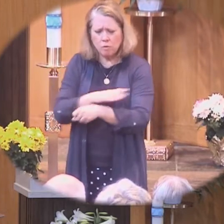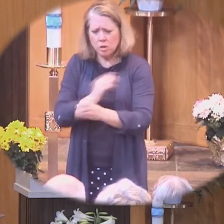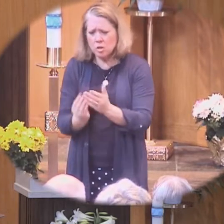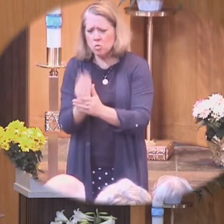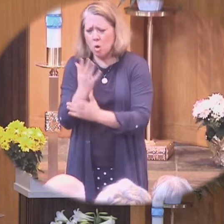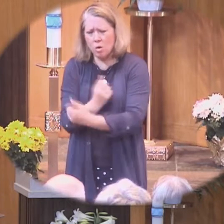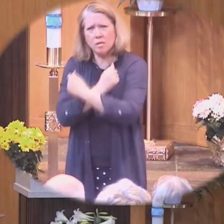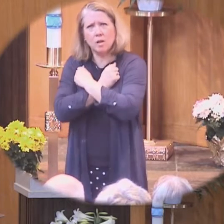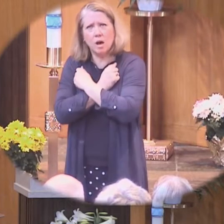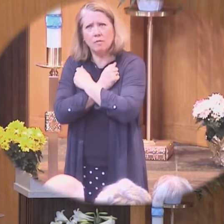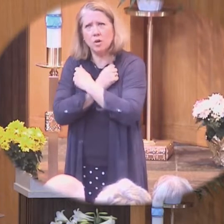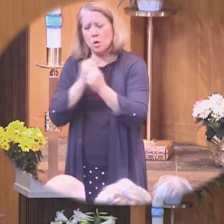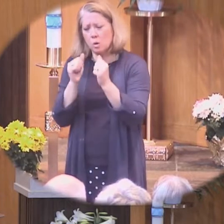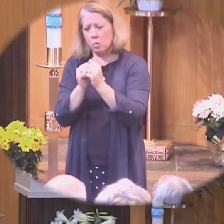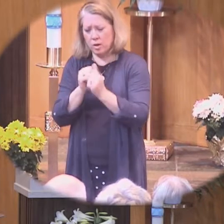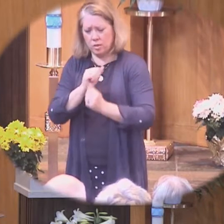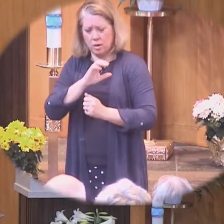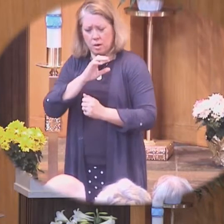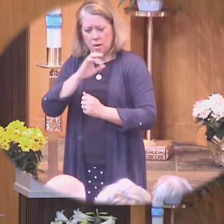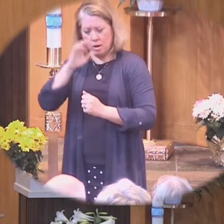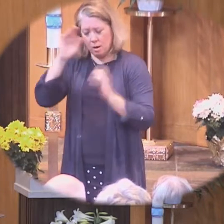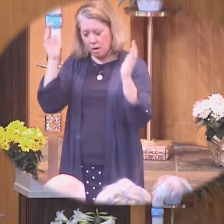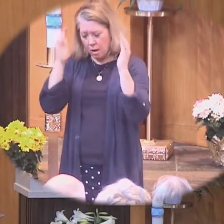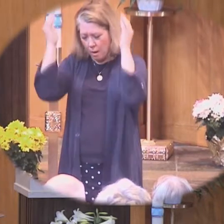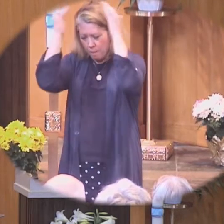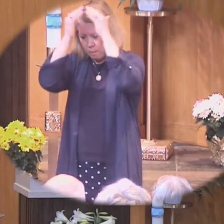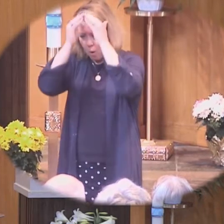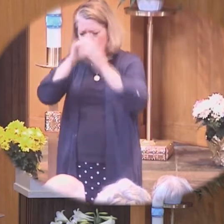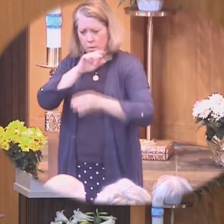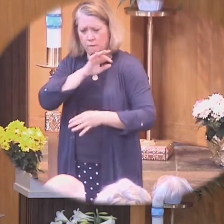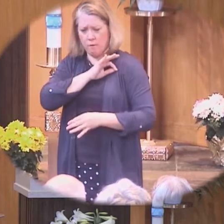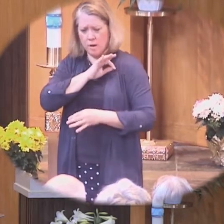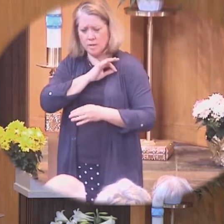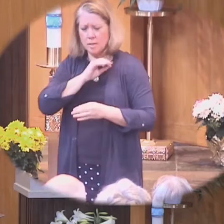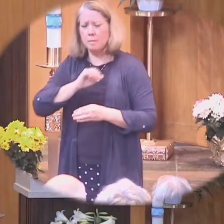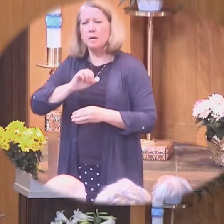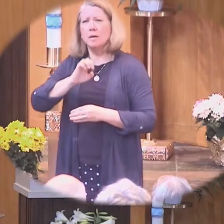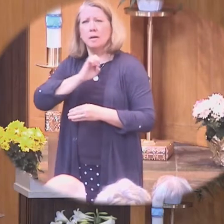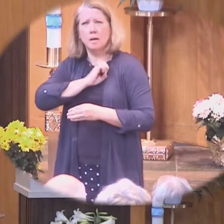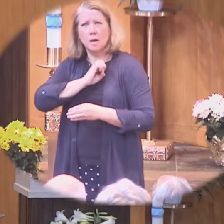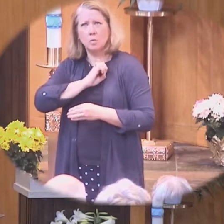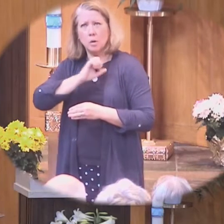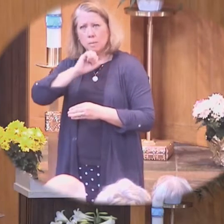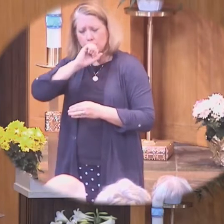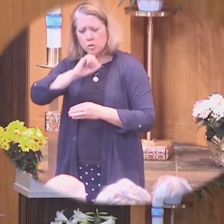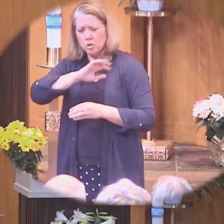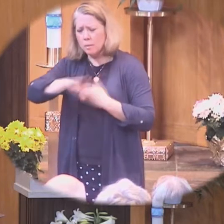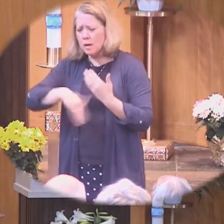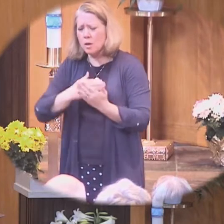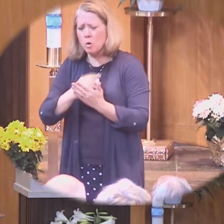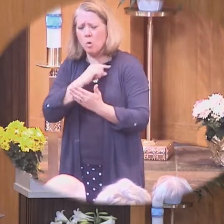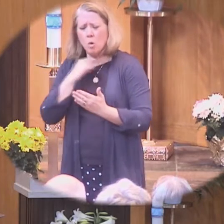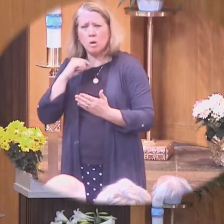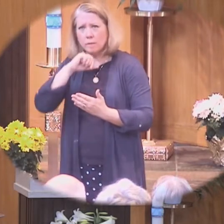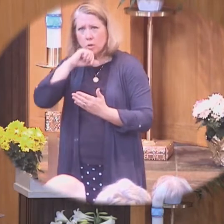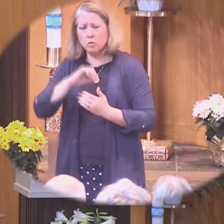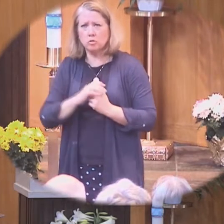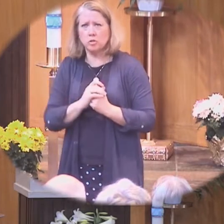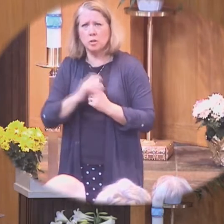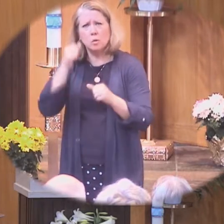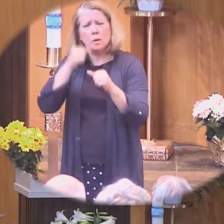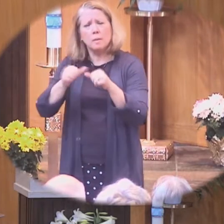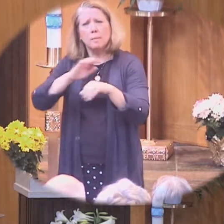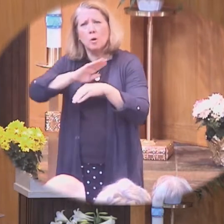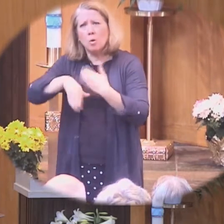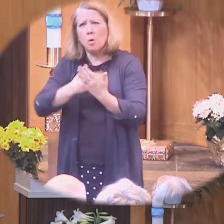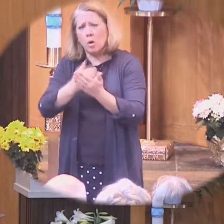charity, together with Francis our Pope and Edward our Bishop and all the clergy. Remember also our brothers and sisters who have